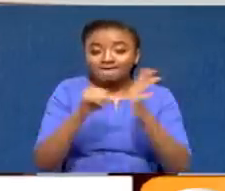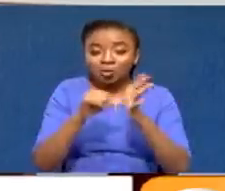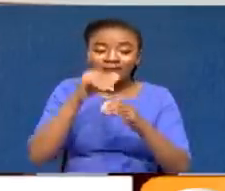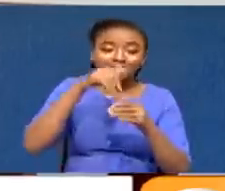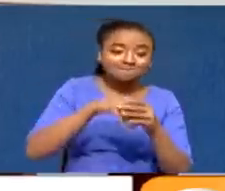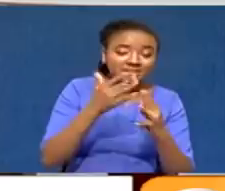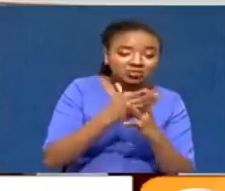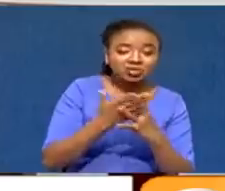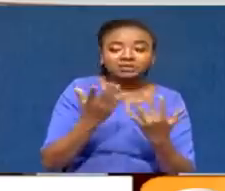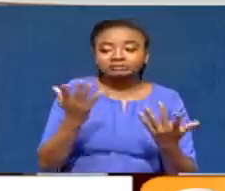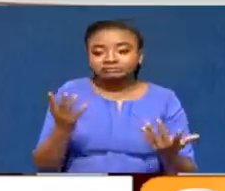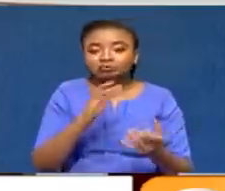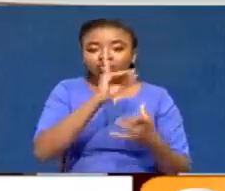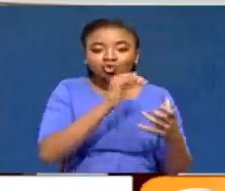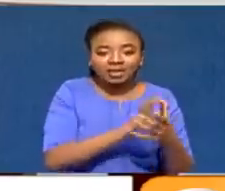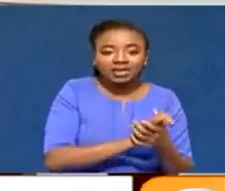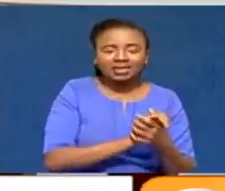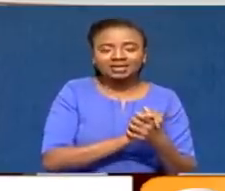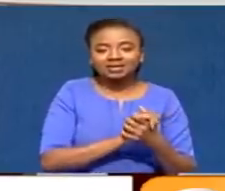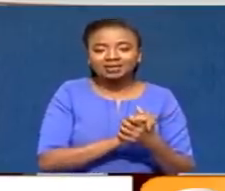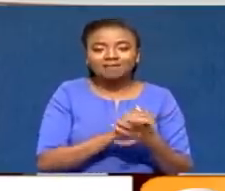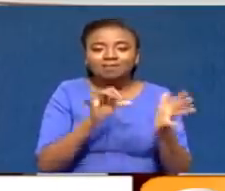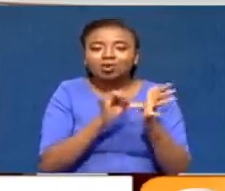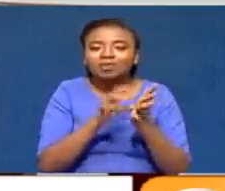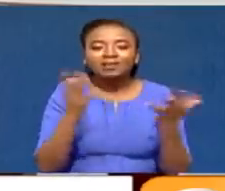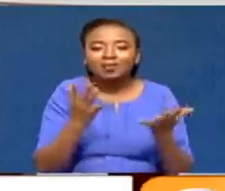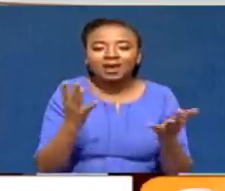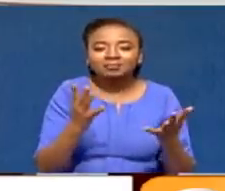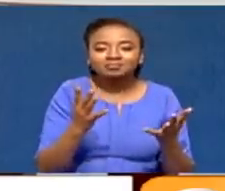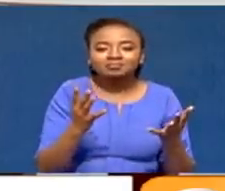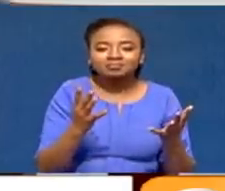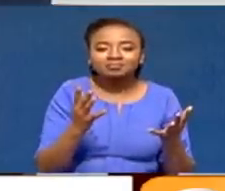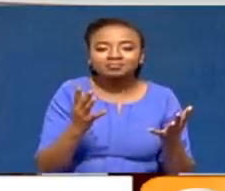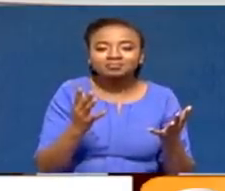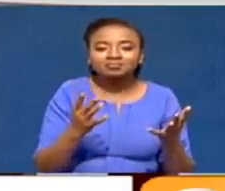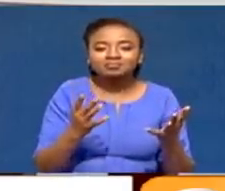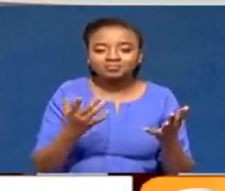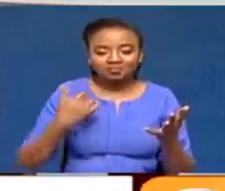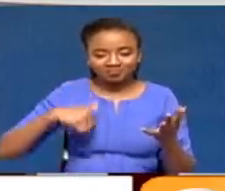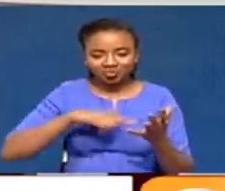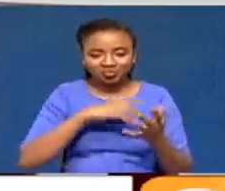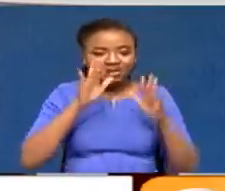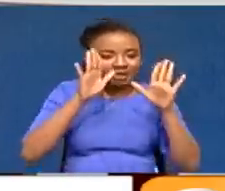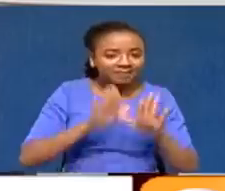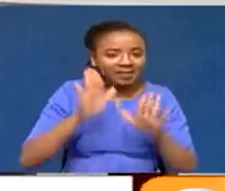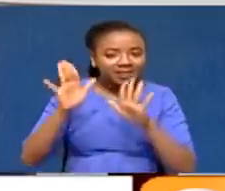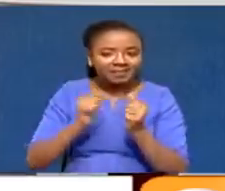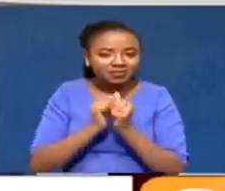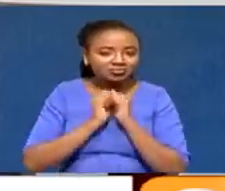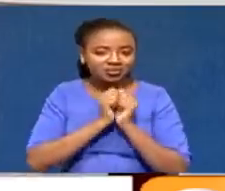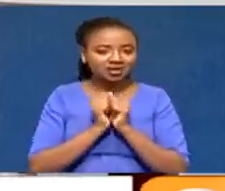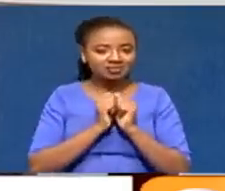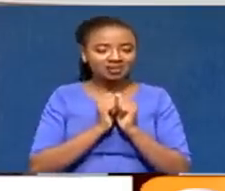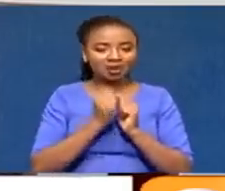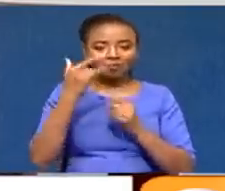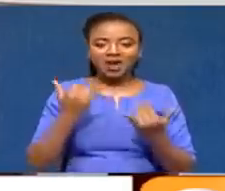Jubilee and Uhuru is that they agreed. We campaigned together. What have I done now? It's